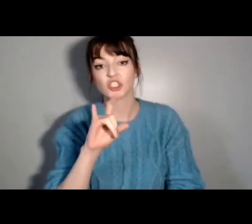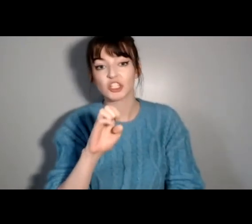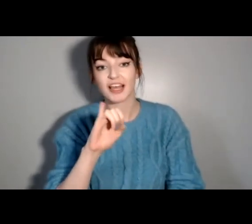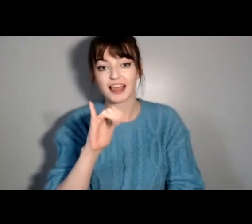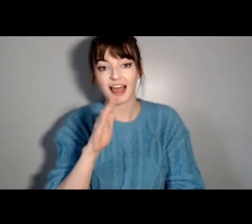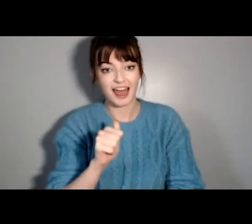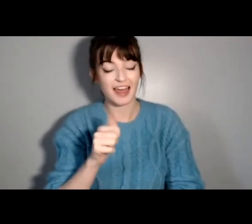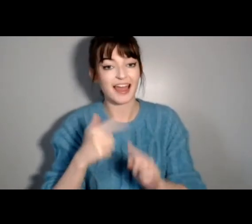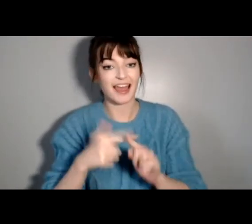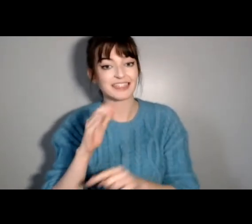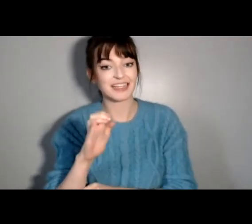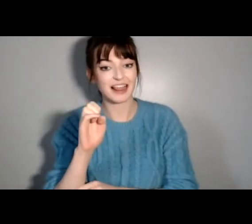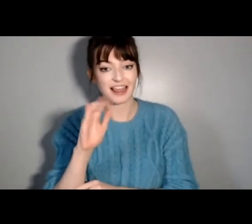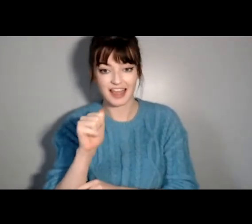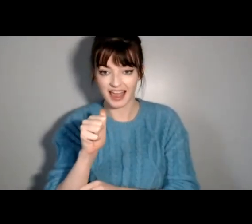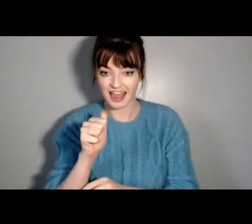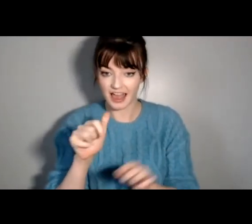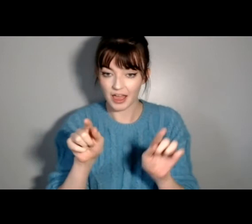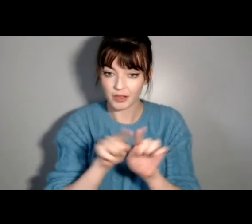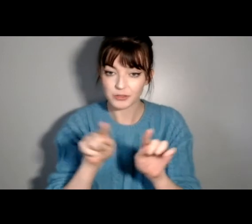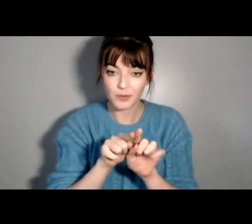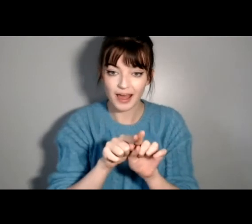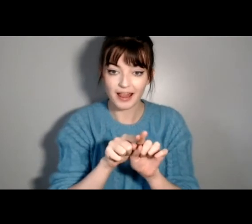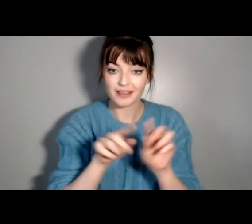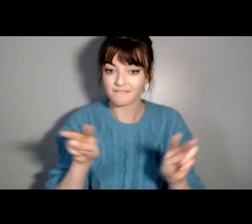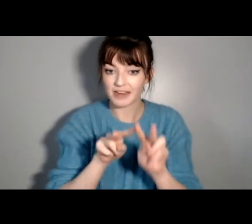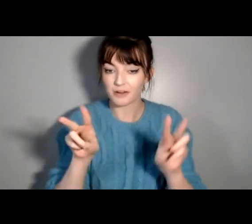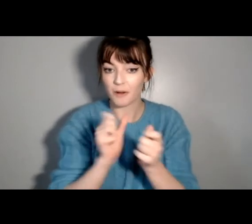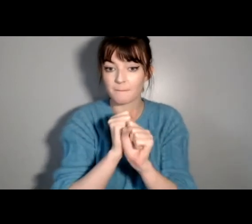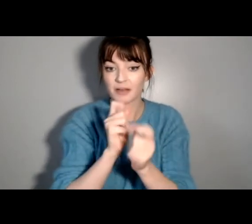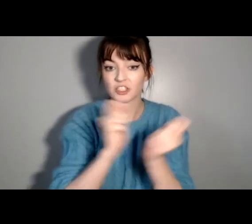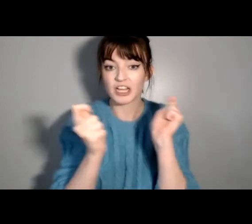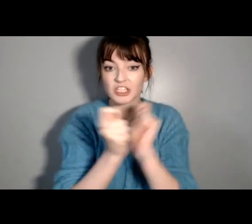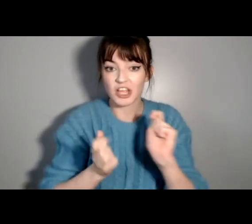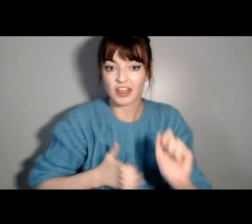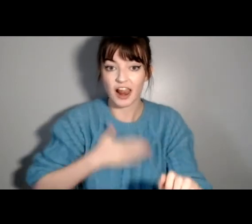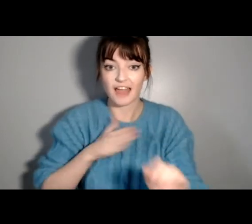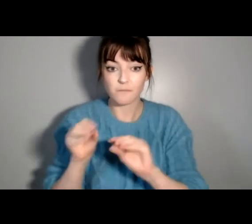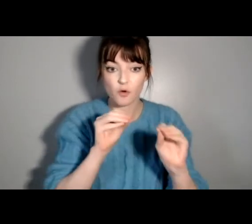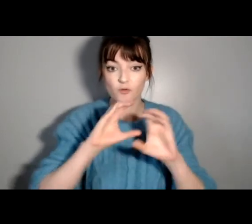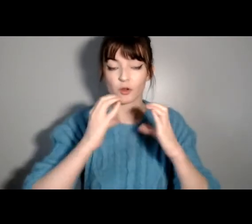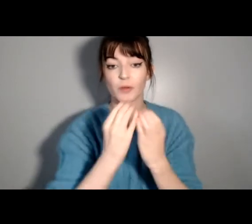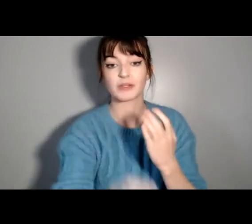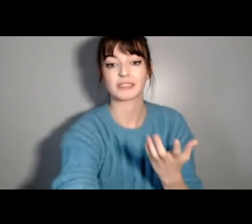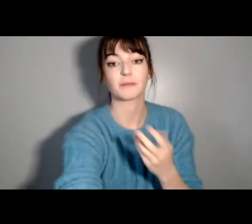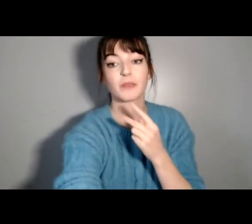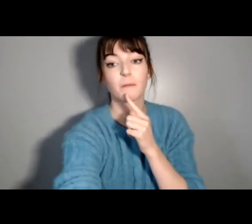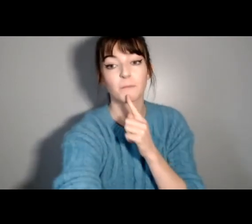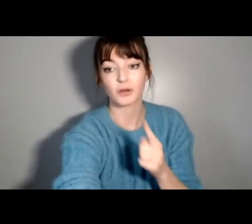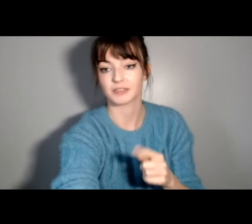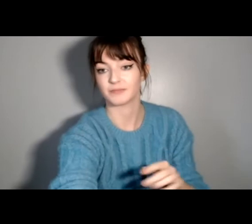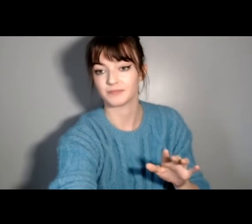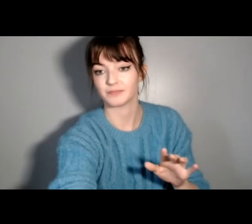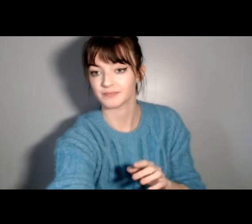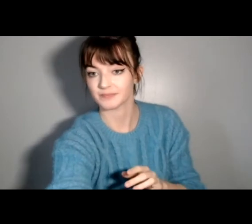us in a video telling us about the changes in their life since the move to the community. Unfortunately, we weren't able to show their video today because of